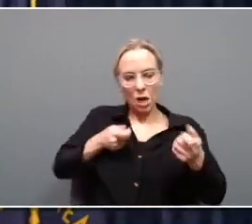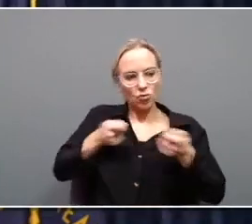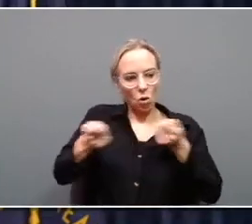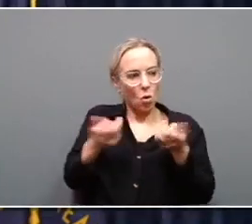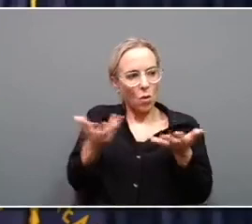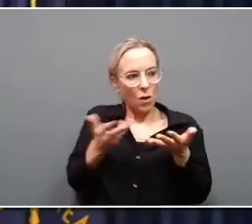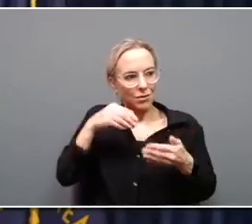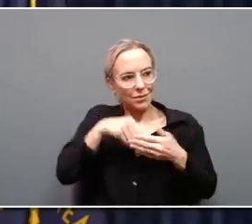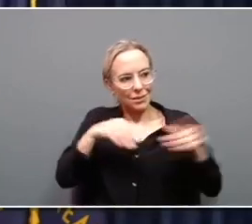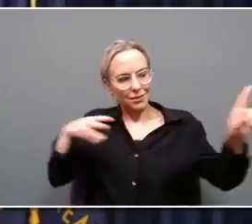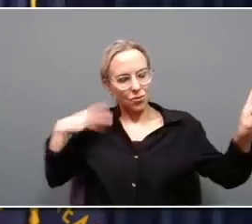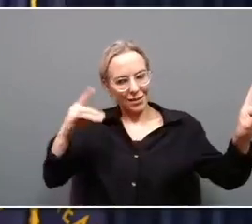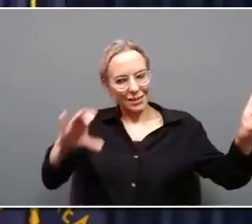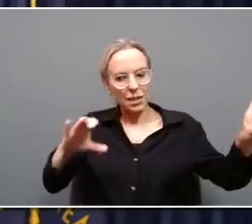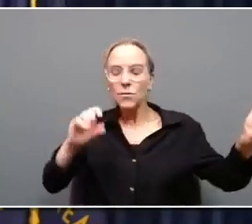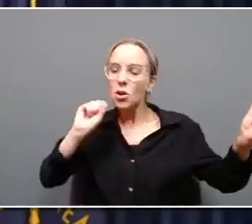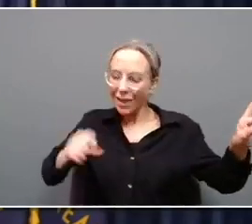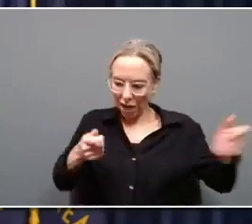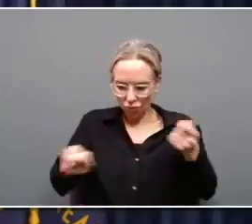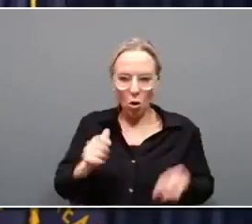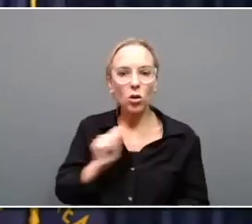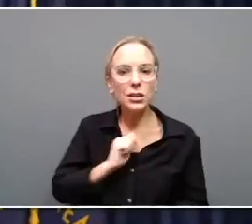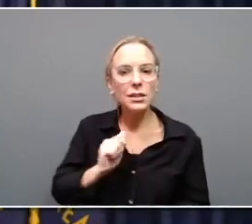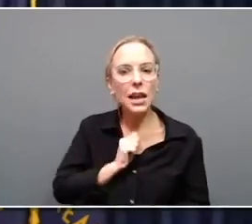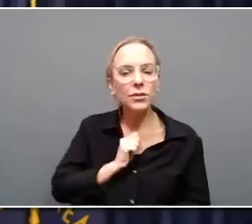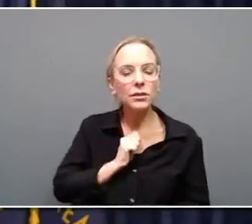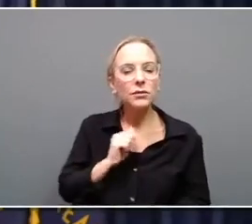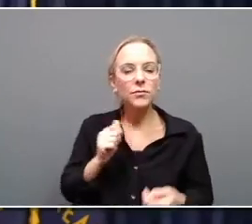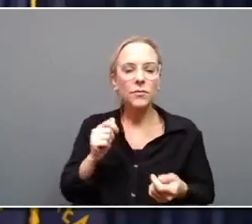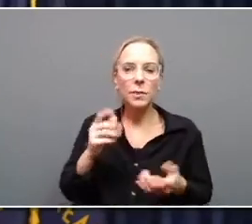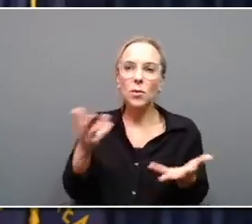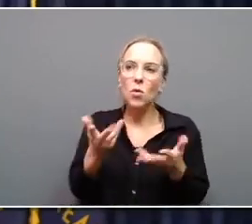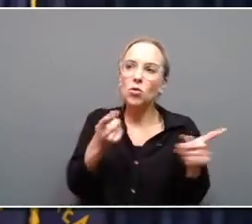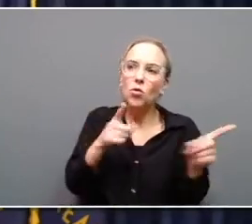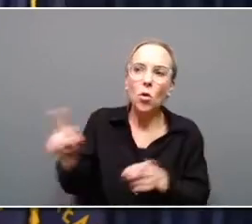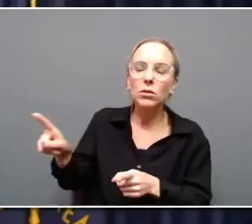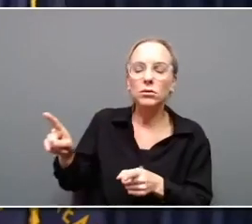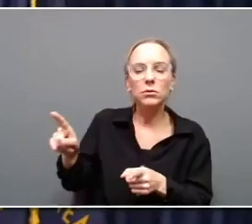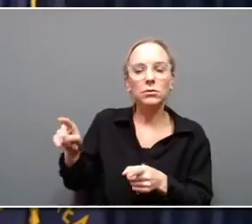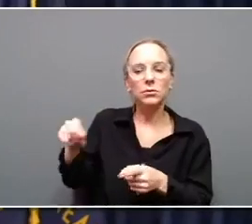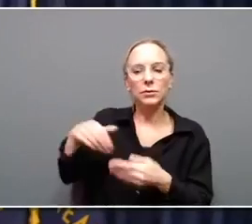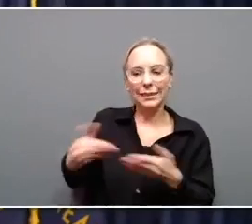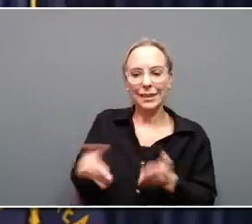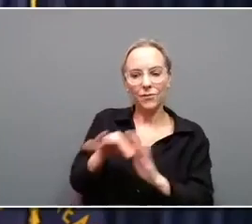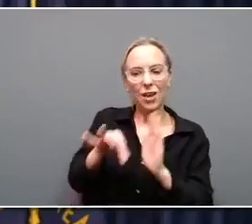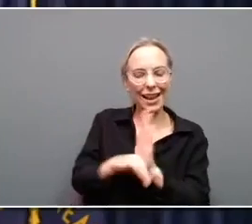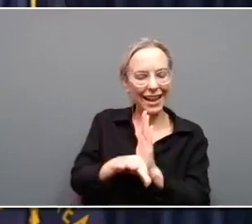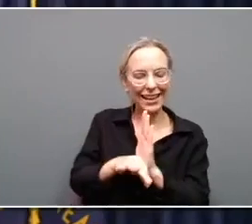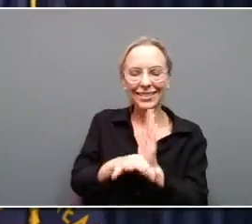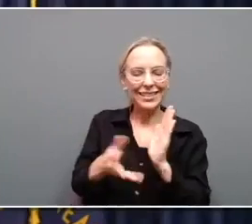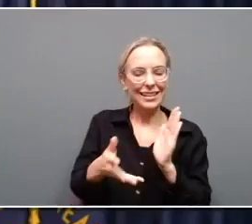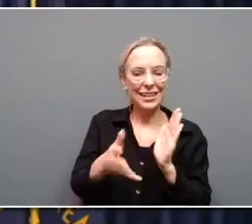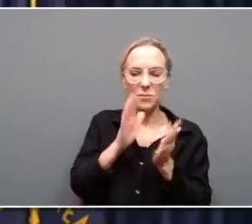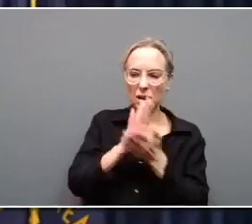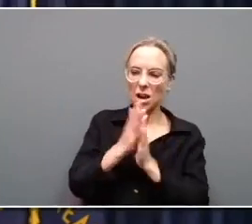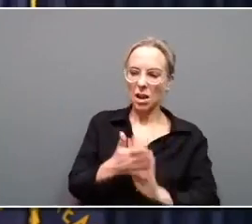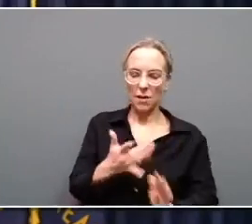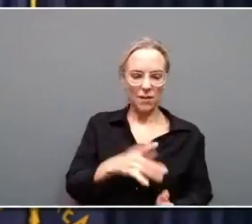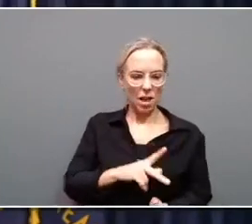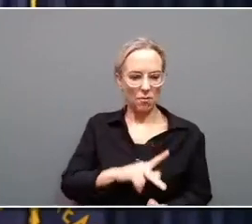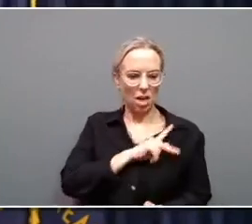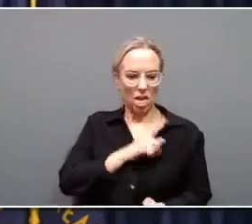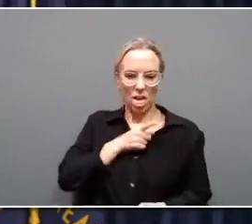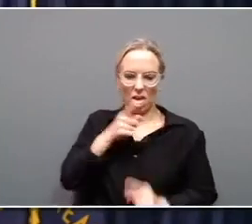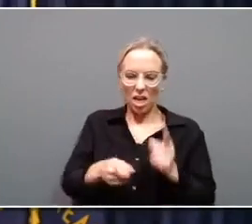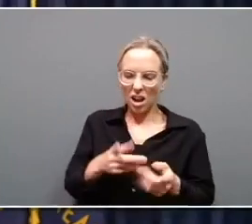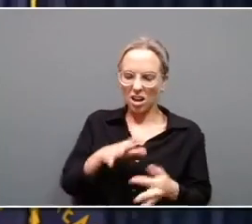D.C., we can certainly control ourselves and what's going on in Frankfurt, to not get personal, to not get nasty.